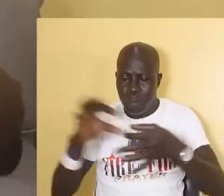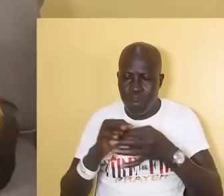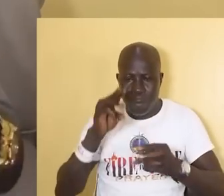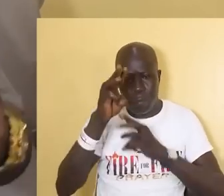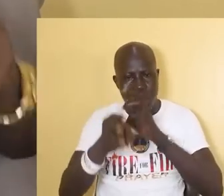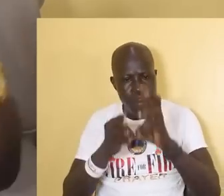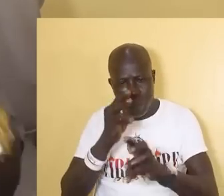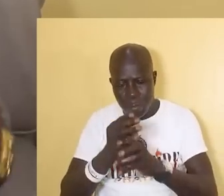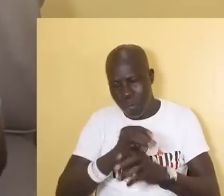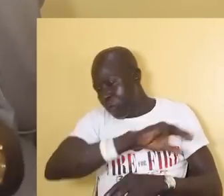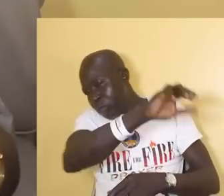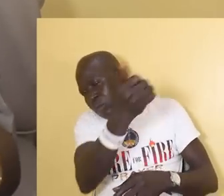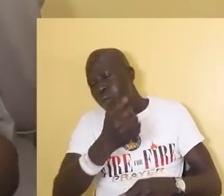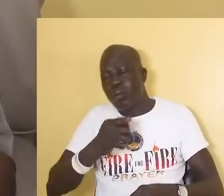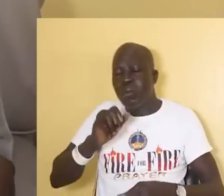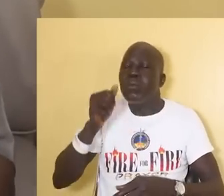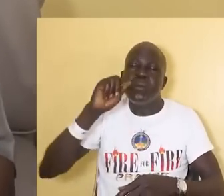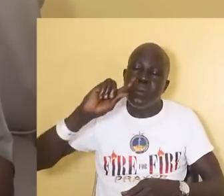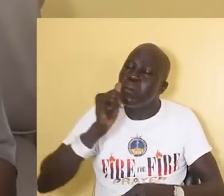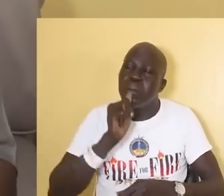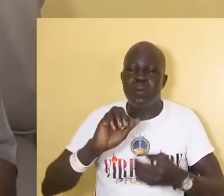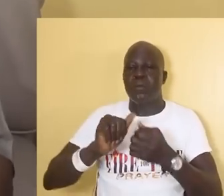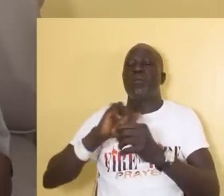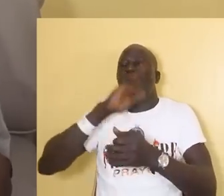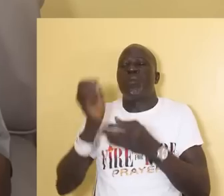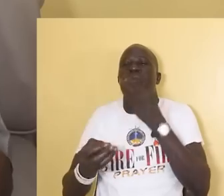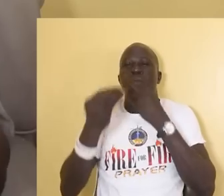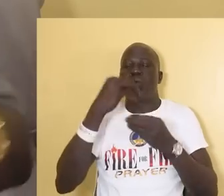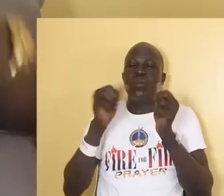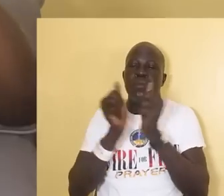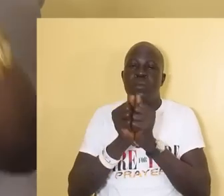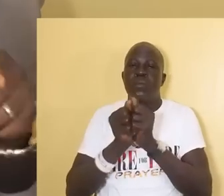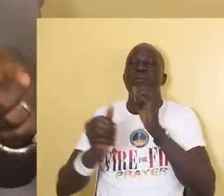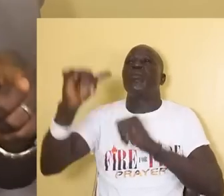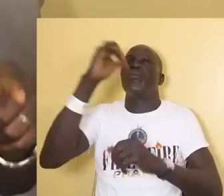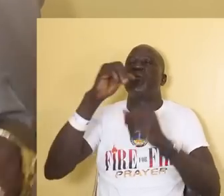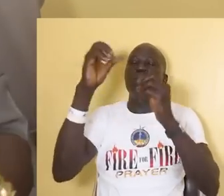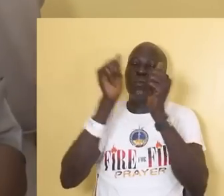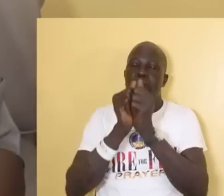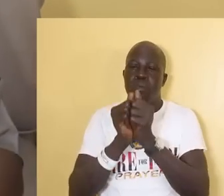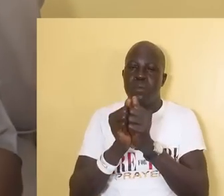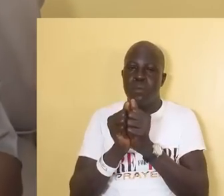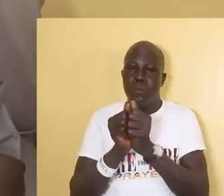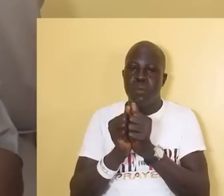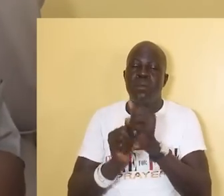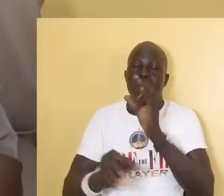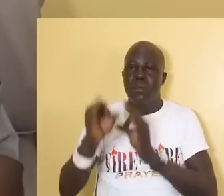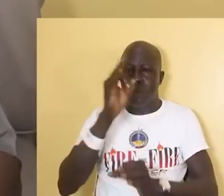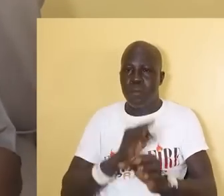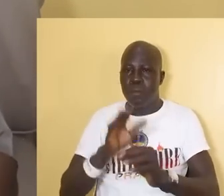world, tabi webe imune, or possible, tabi mpawo je, or if, tabi mpawo mo, or down with